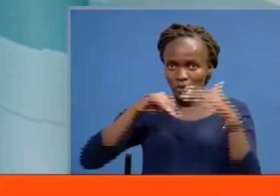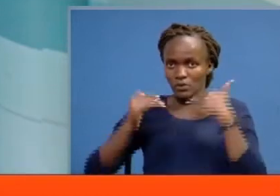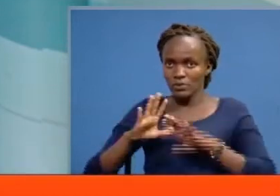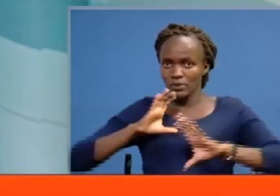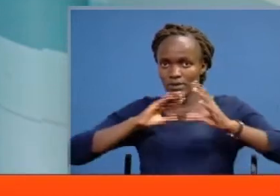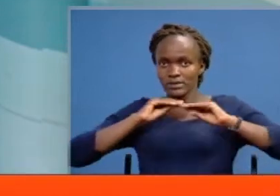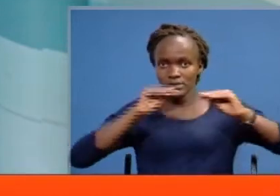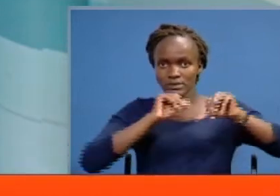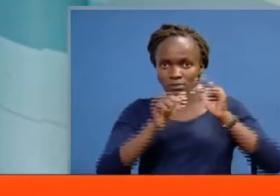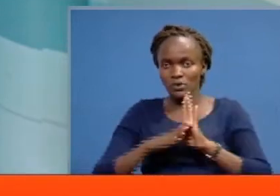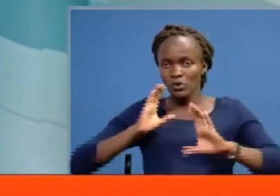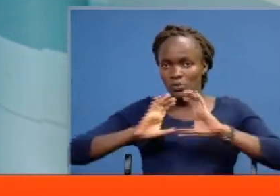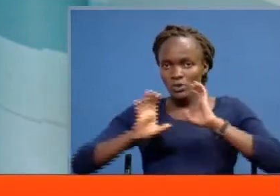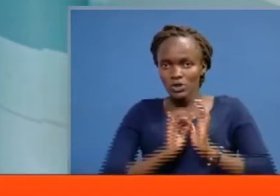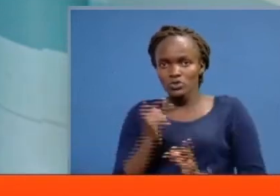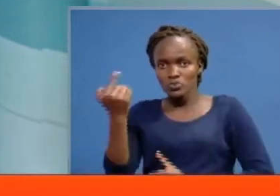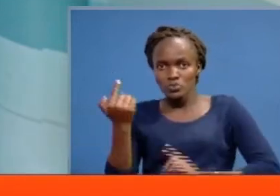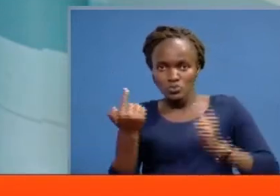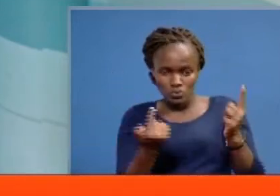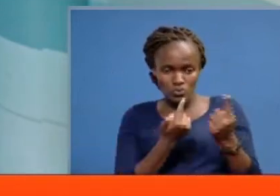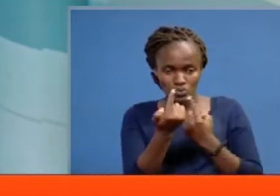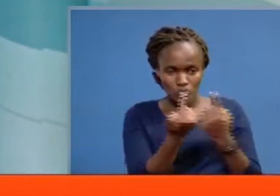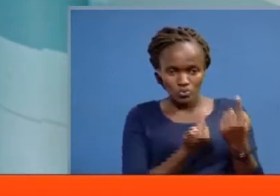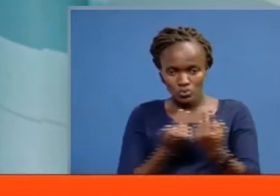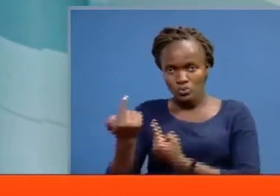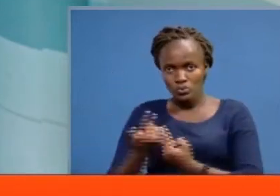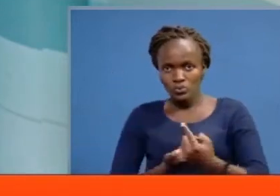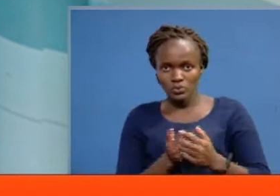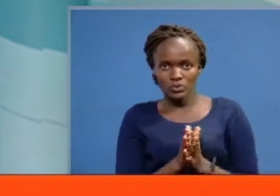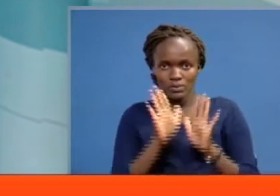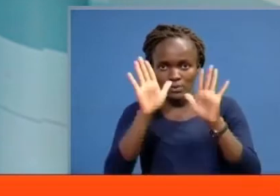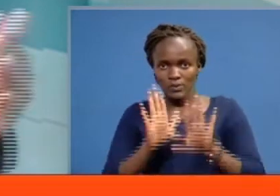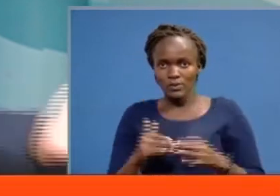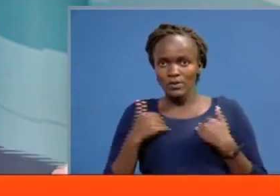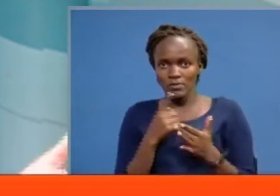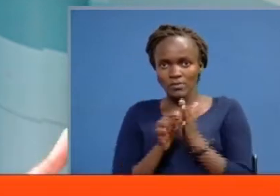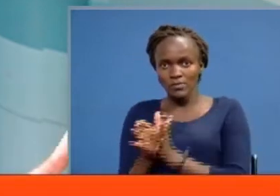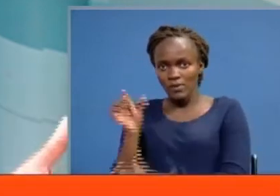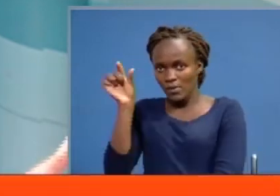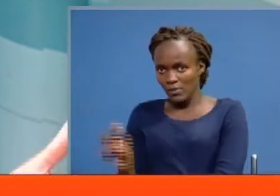communication one-on-one. It's very important to have people skills. And that's why I said your CV